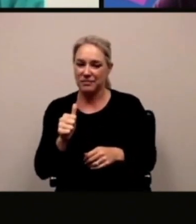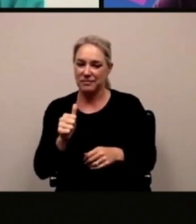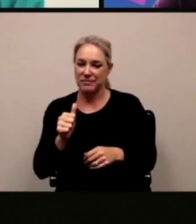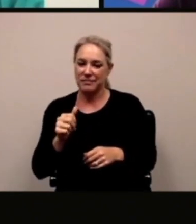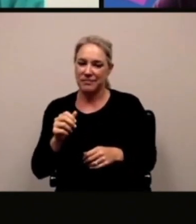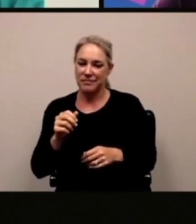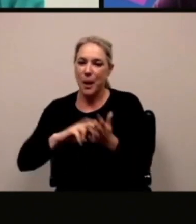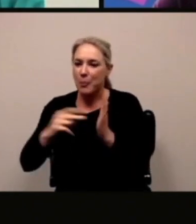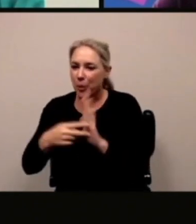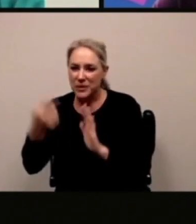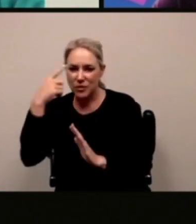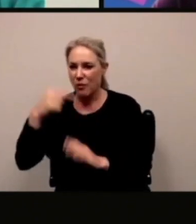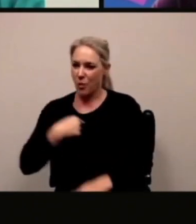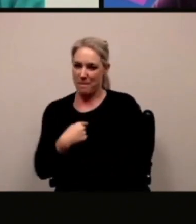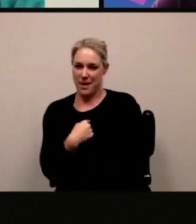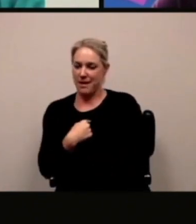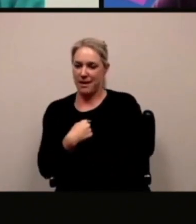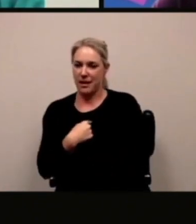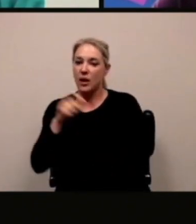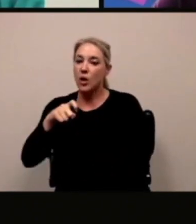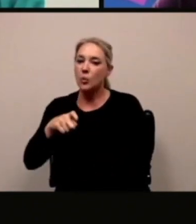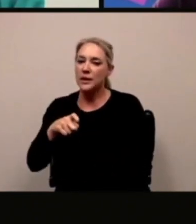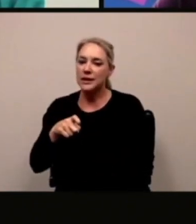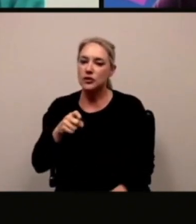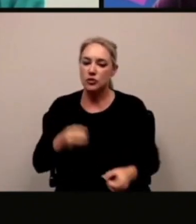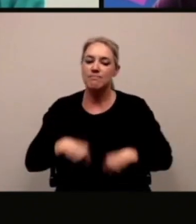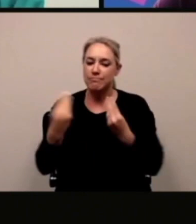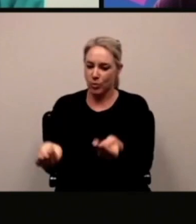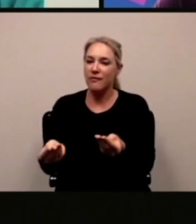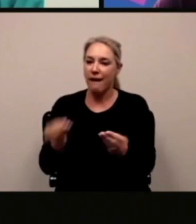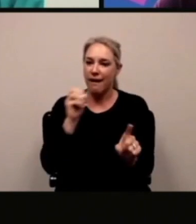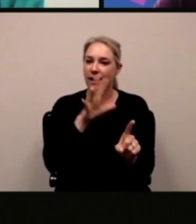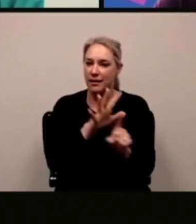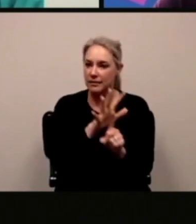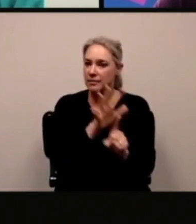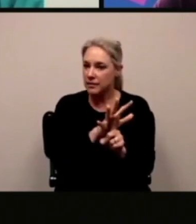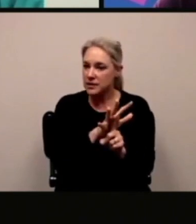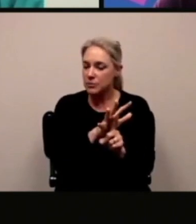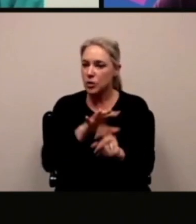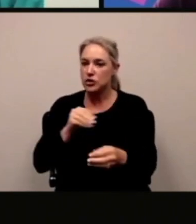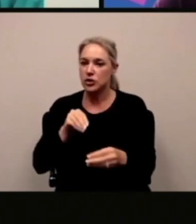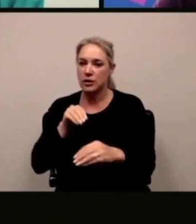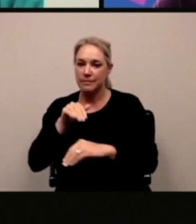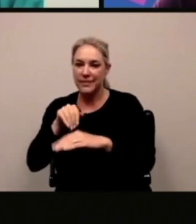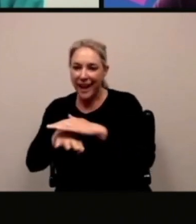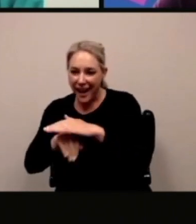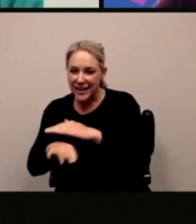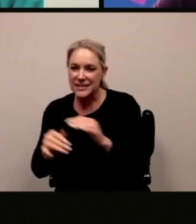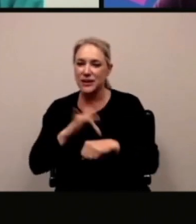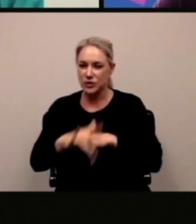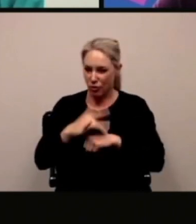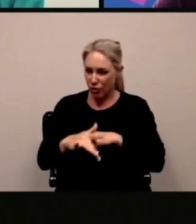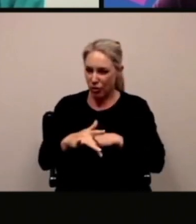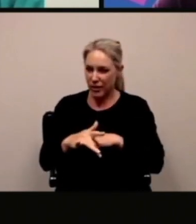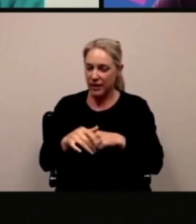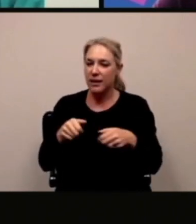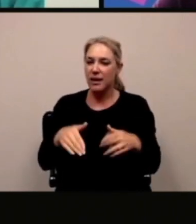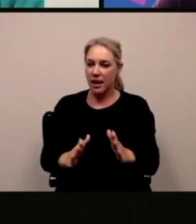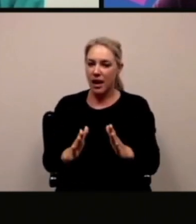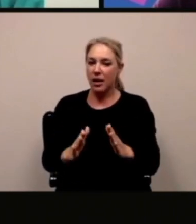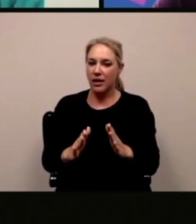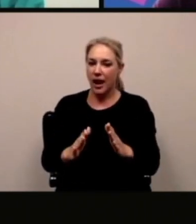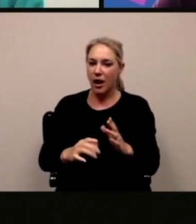and exposure and access very early on, I think will help increase the probability that more